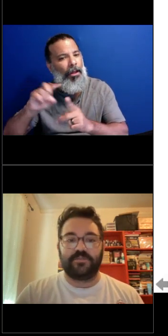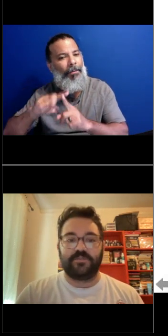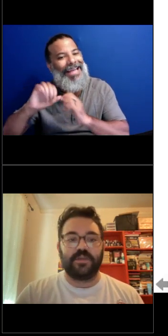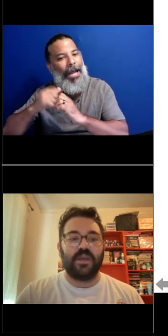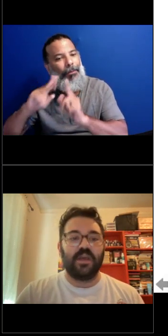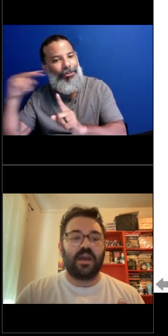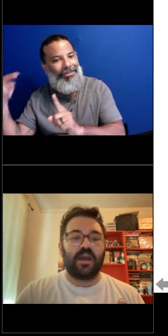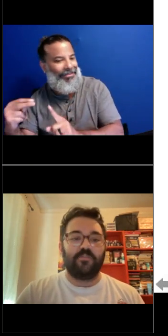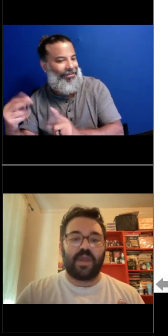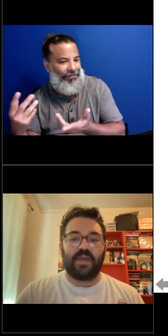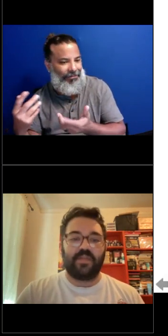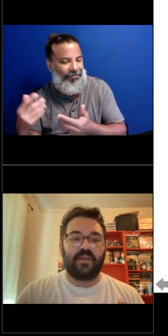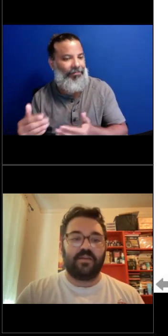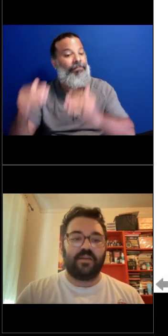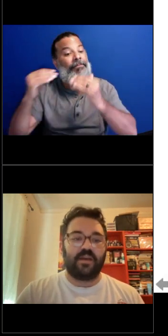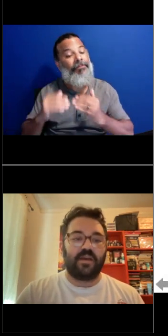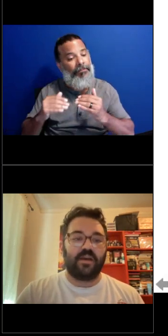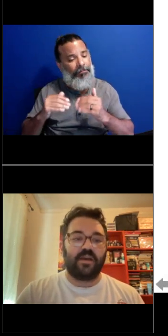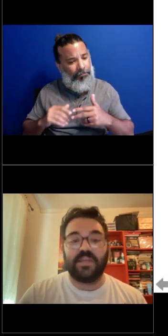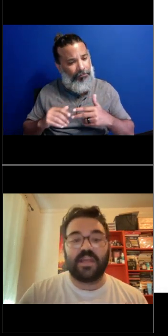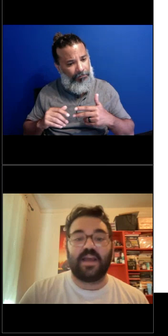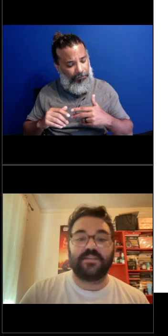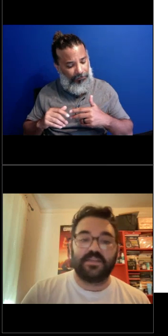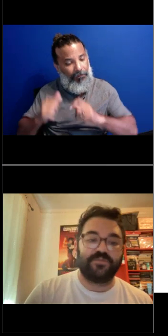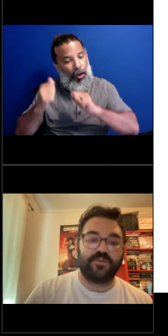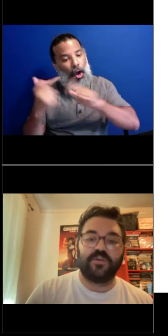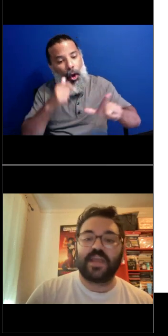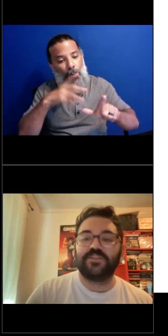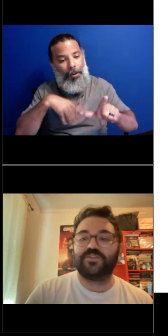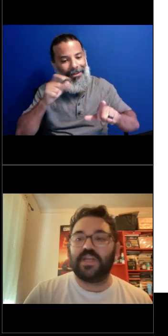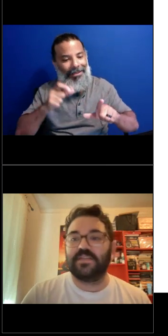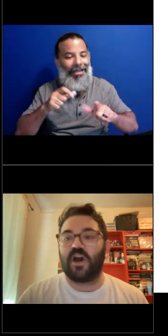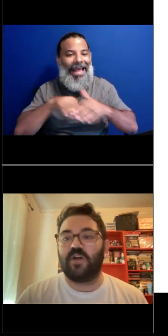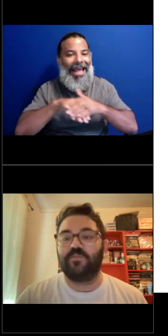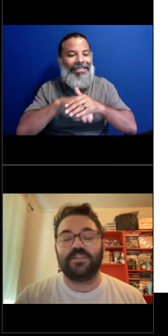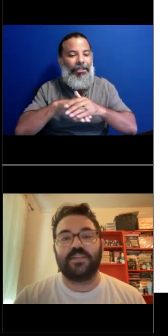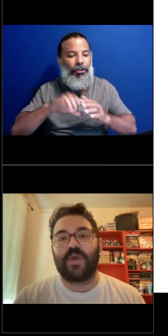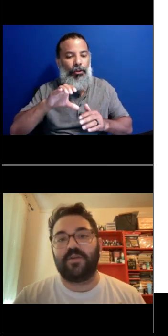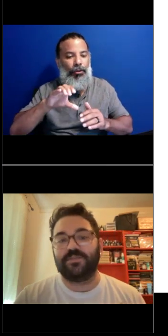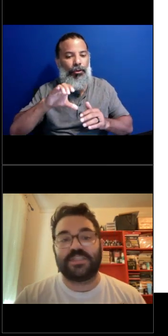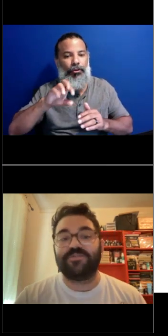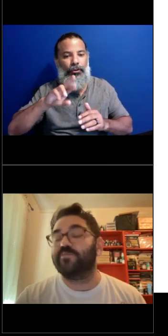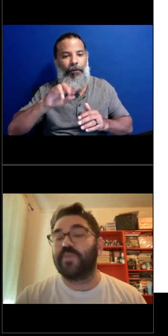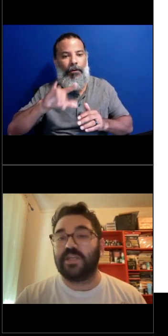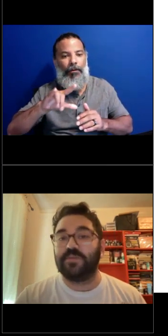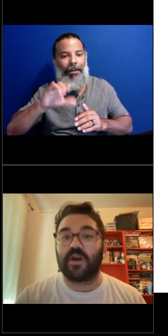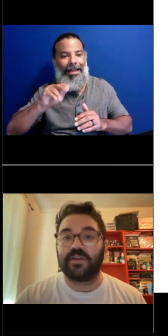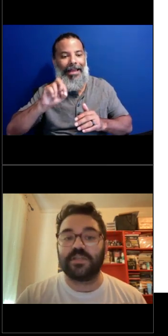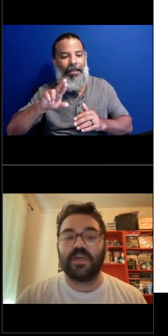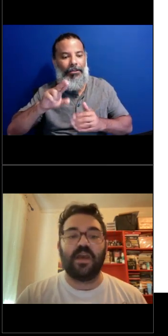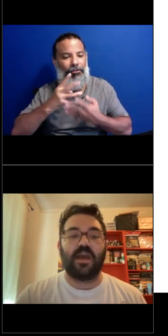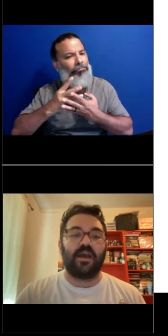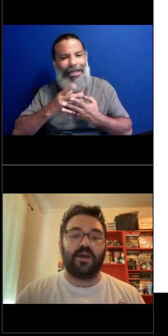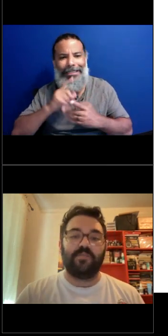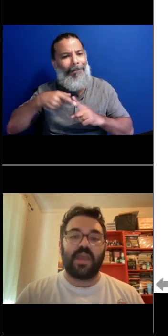perceived. And then all women need access to cervical cancer screenings. This is obviously about a specific body